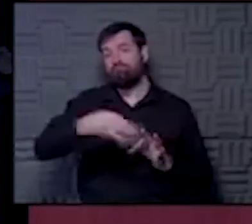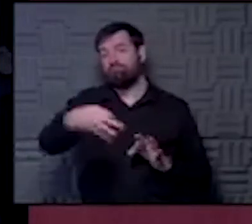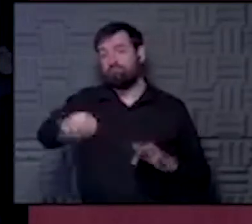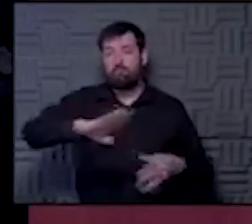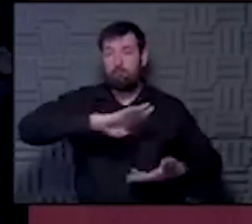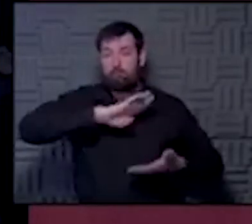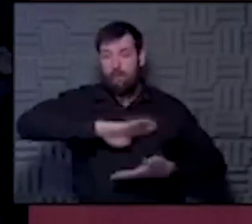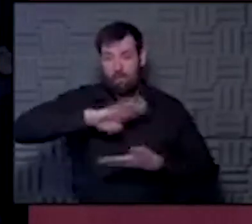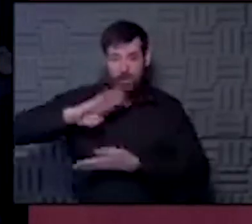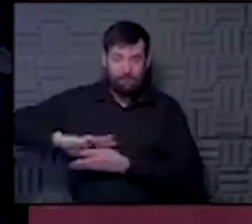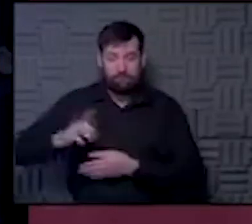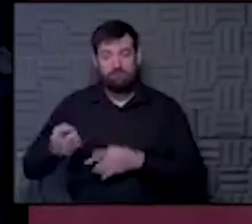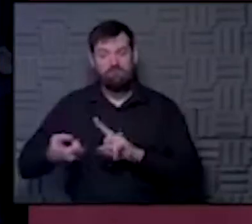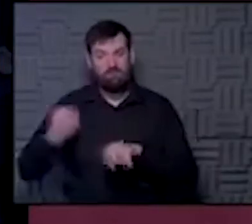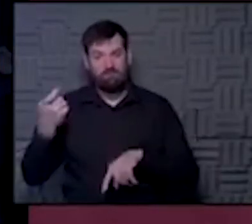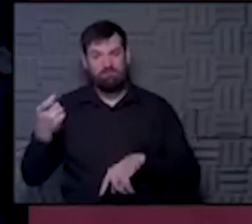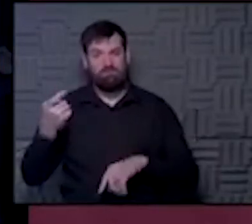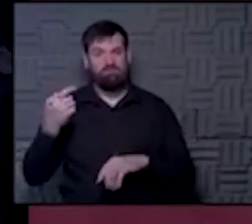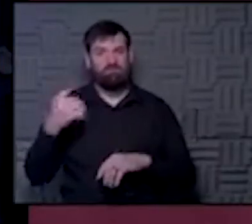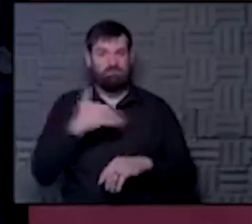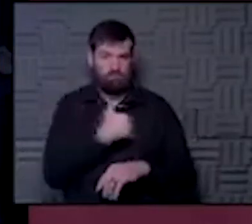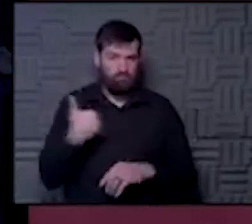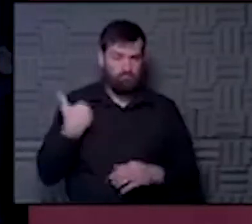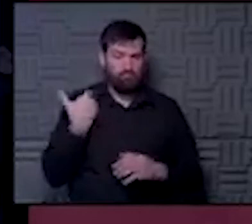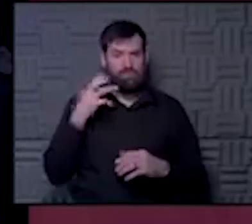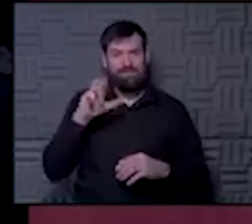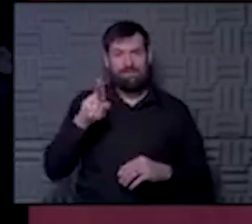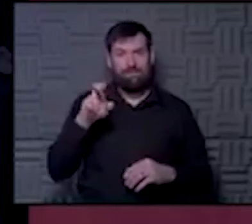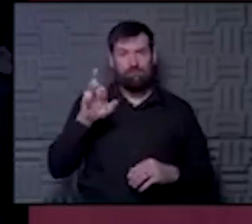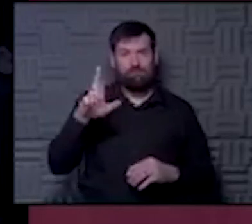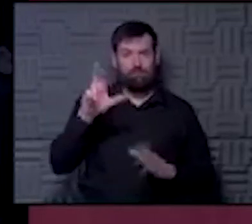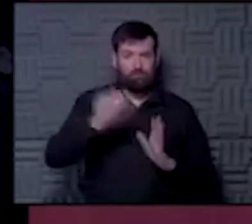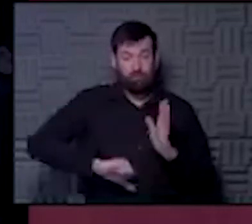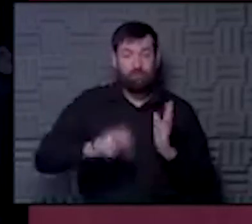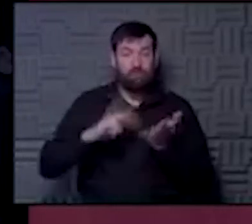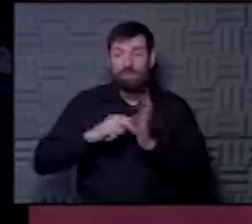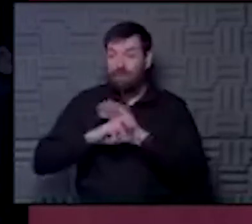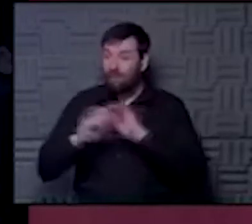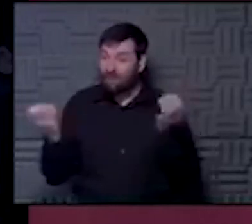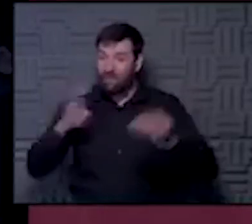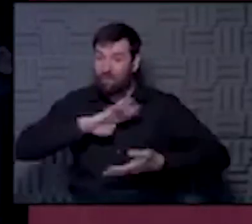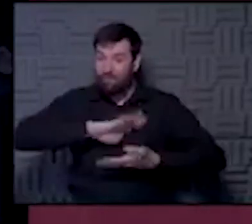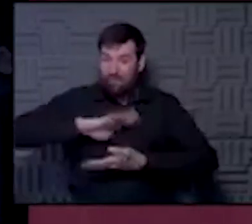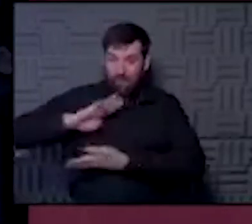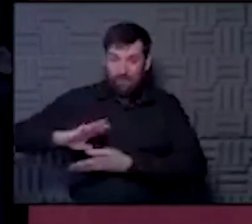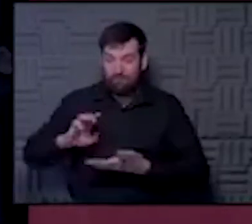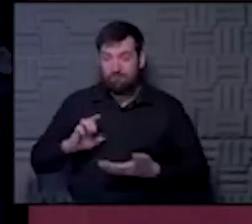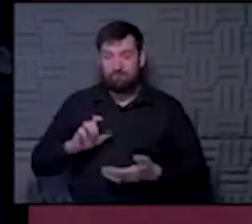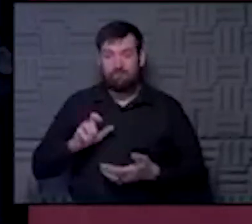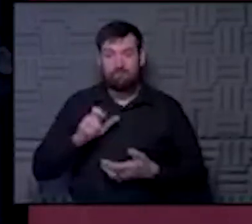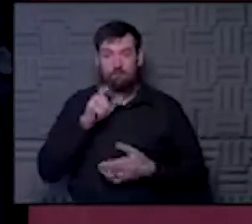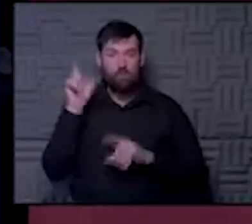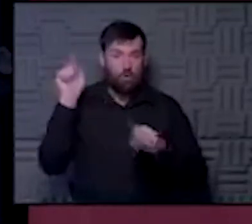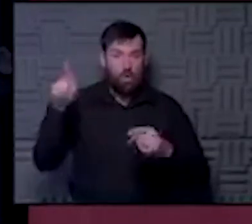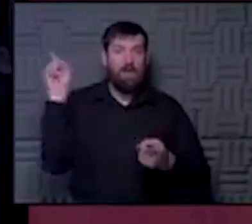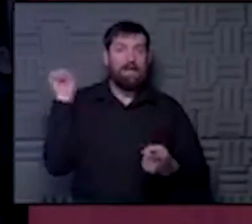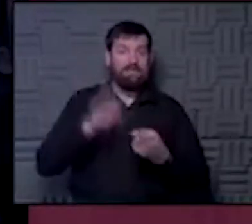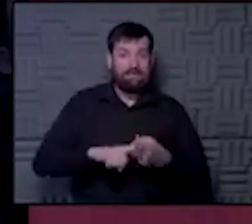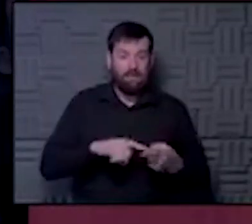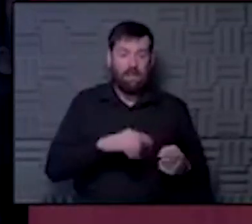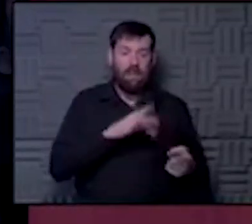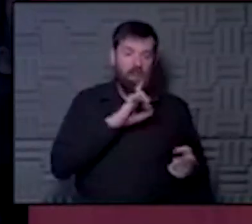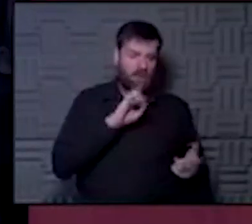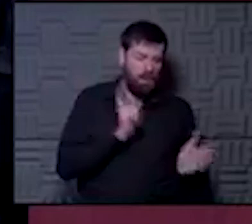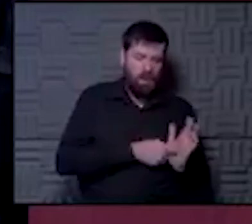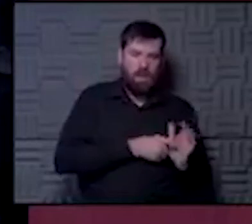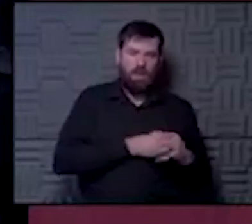from one of our breast cancer surgeons. And when you think about that, it means you're not getting a mammogram, so you don't go until you find the lump yourself, and by that time it's a